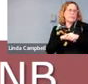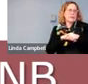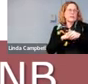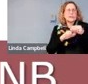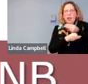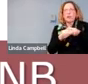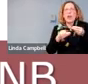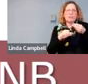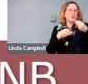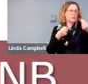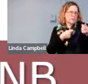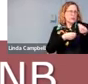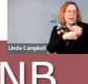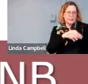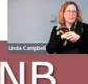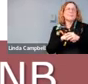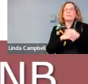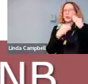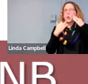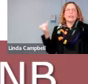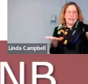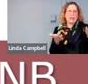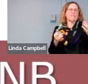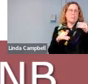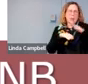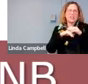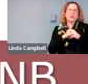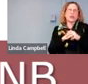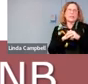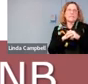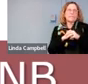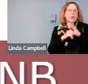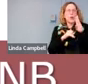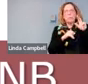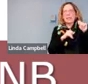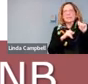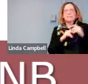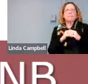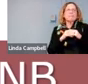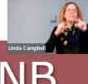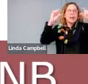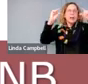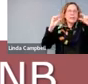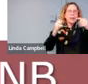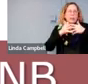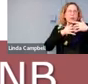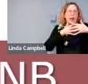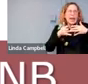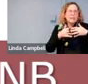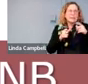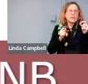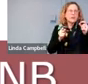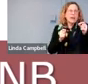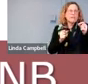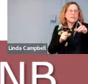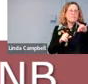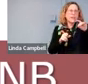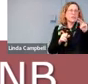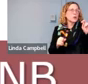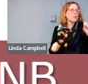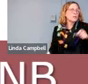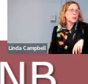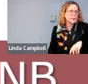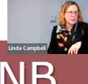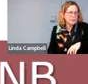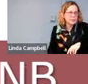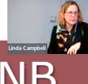are being sold here in pet stores or aquarium trades. We know that they're here or being sold for bait. The gray